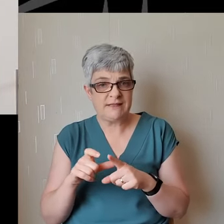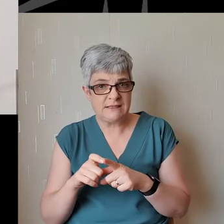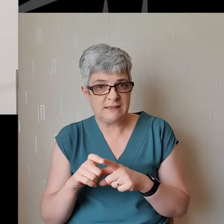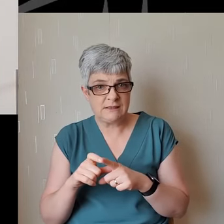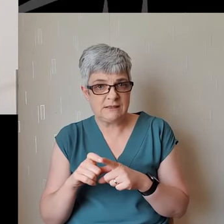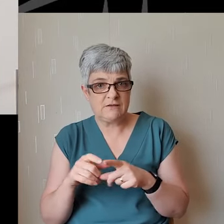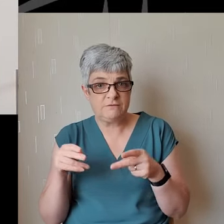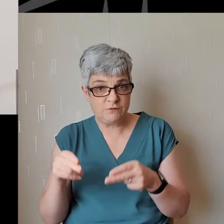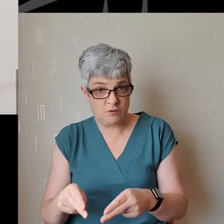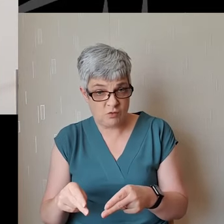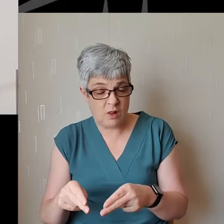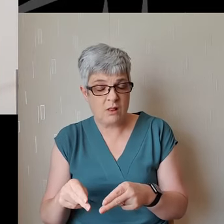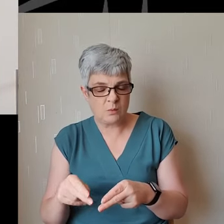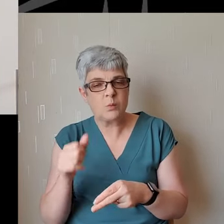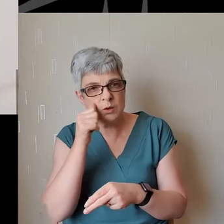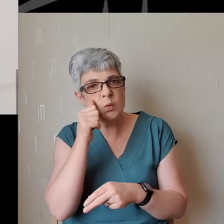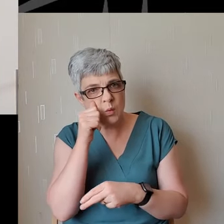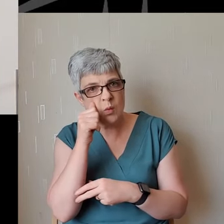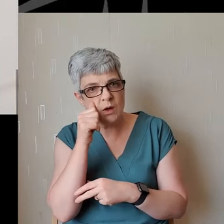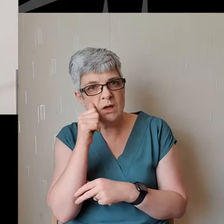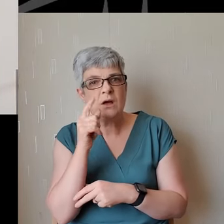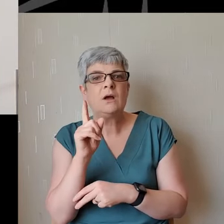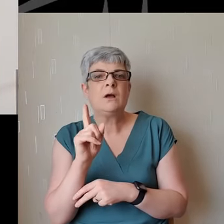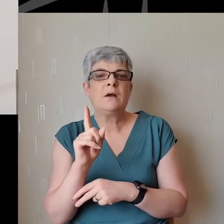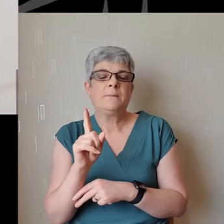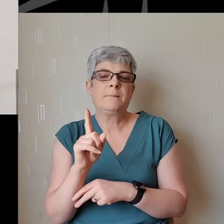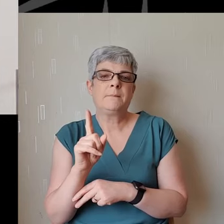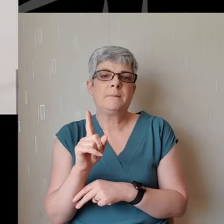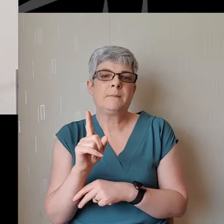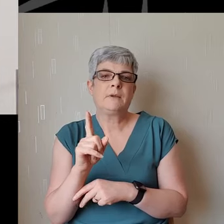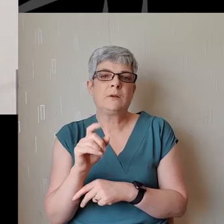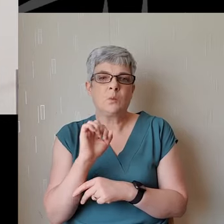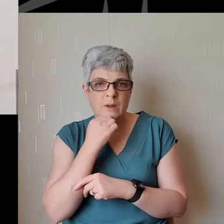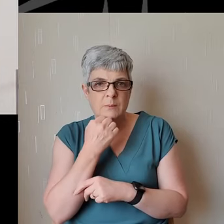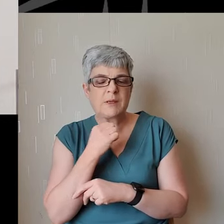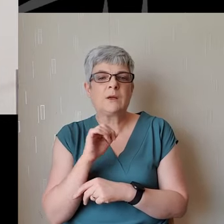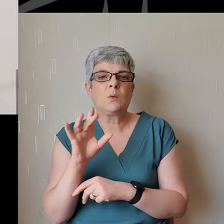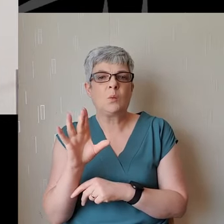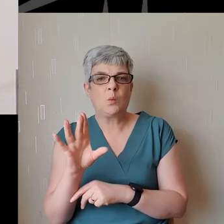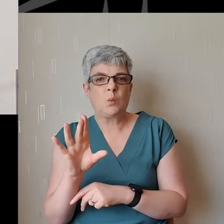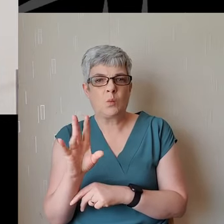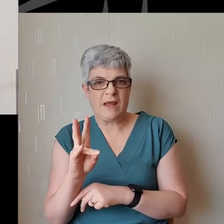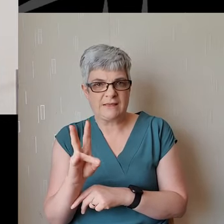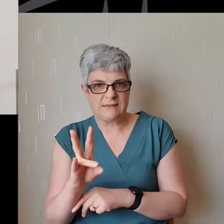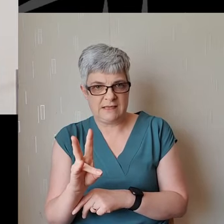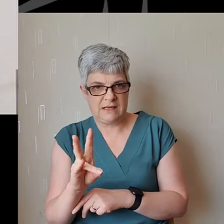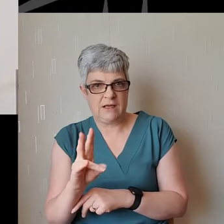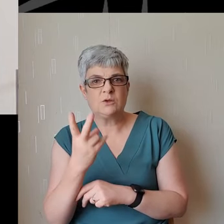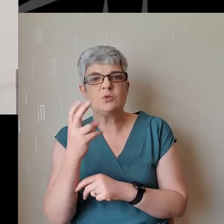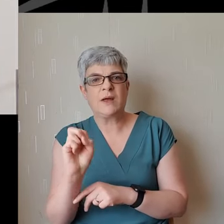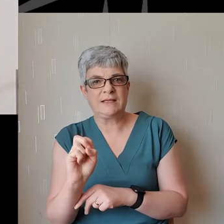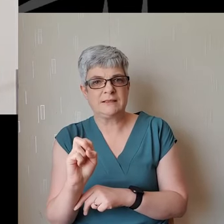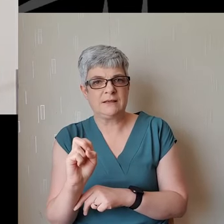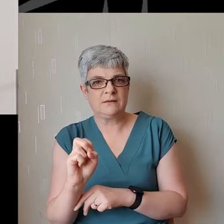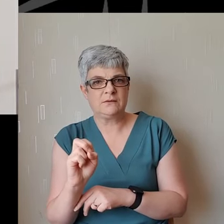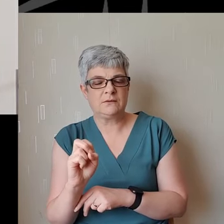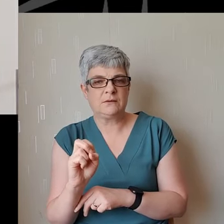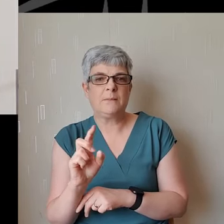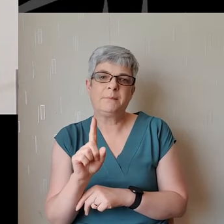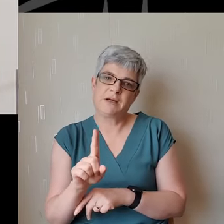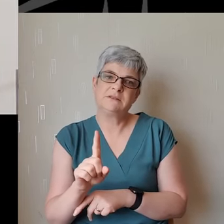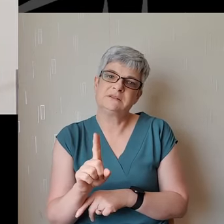Doris are known. The service is going to be on the morning of Wednesday the 20th. Again,